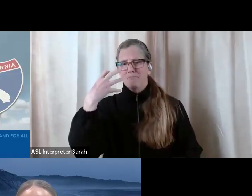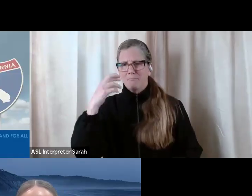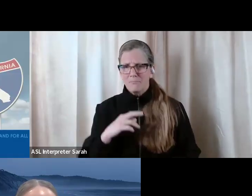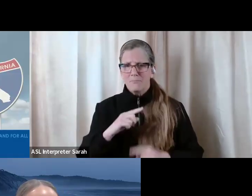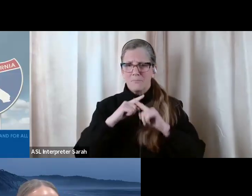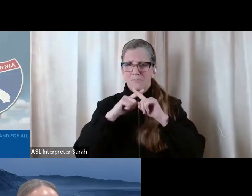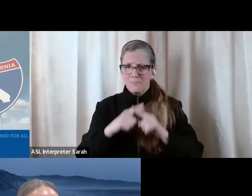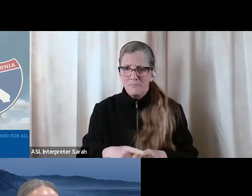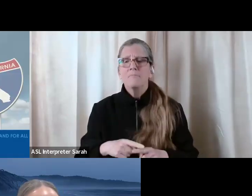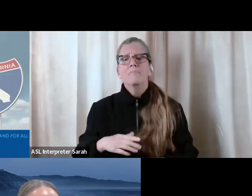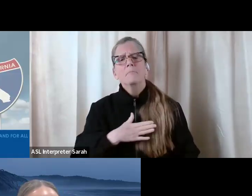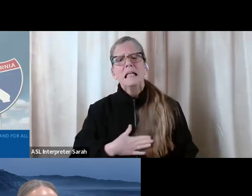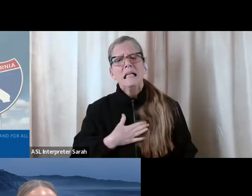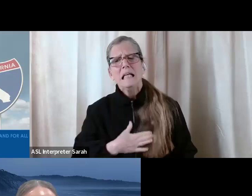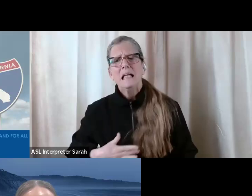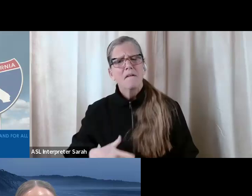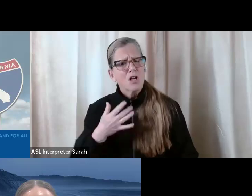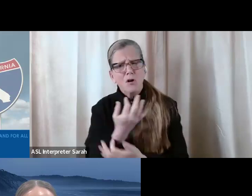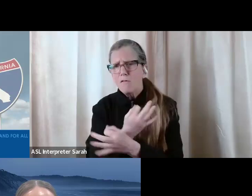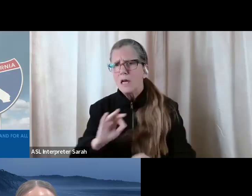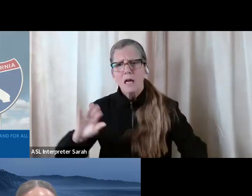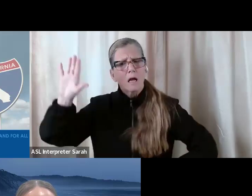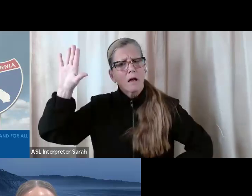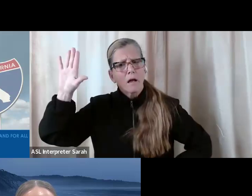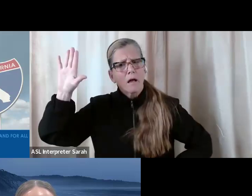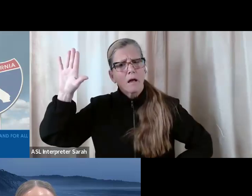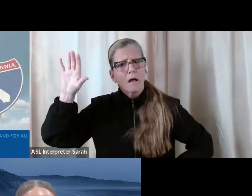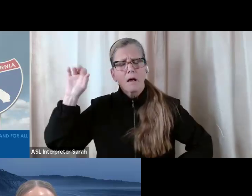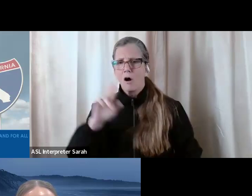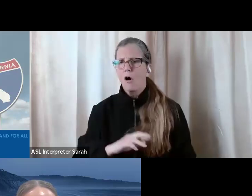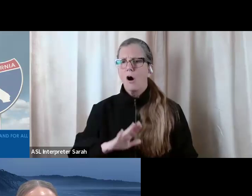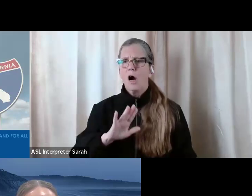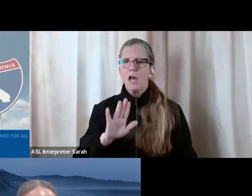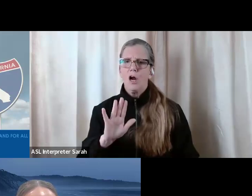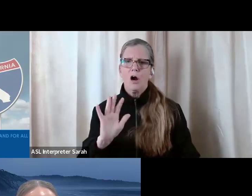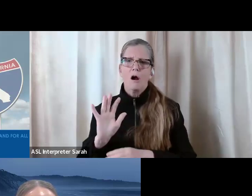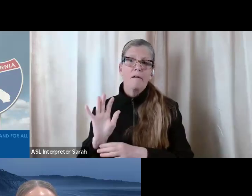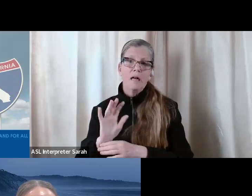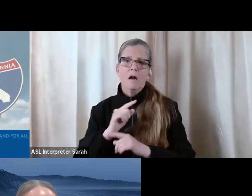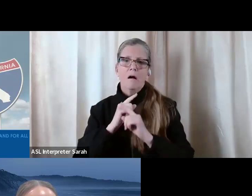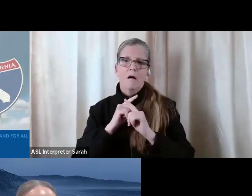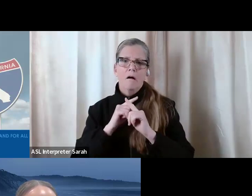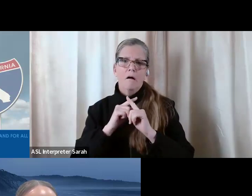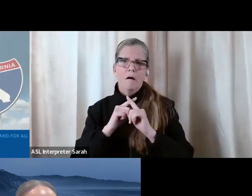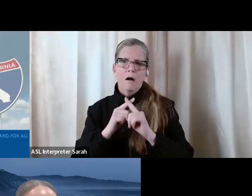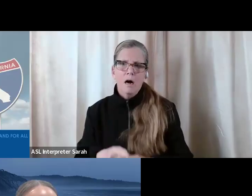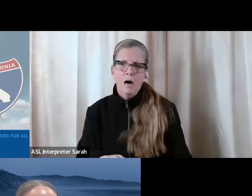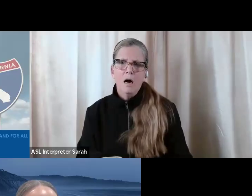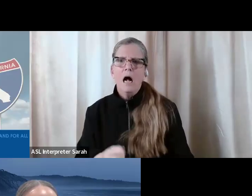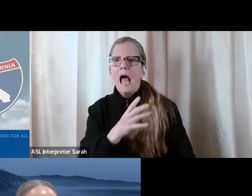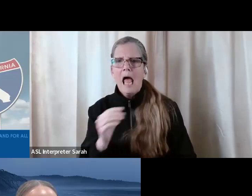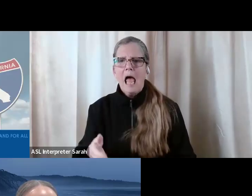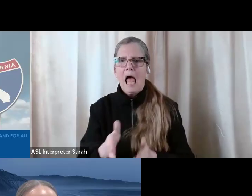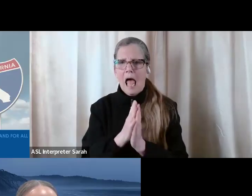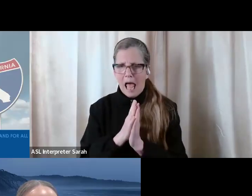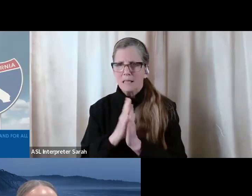know, uh, uh, unmute your video and ask a question. Yeah. Looks